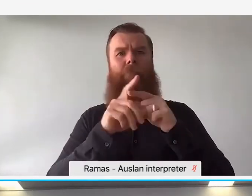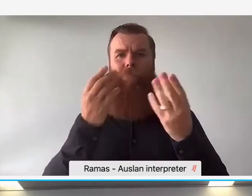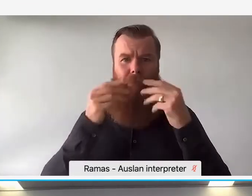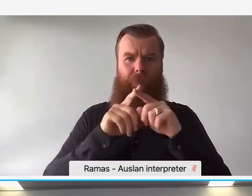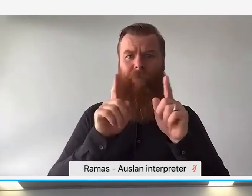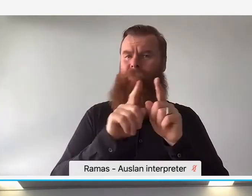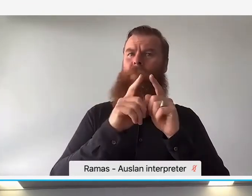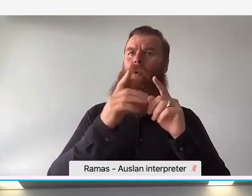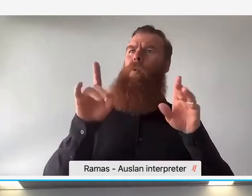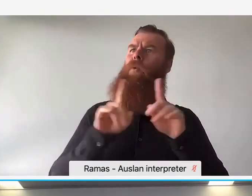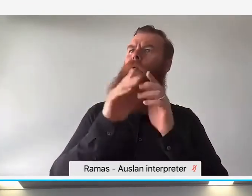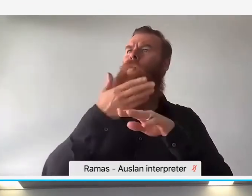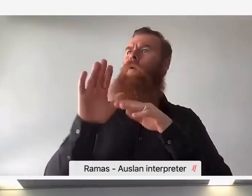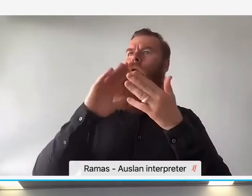life.